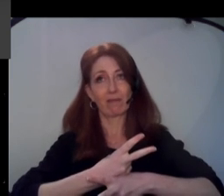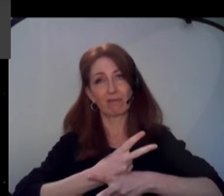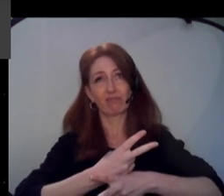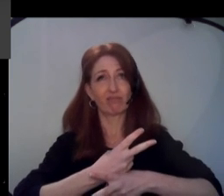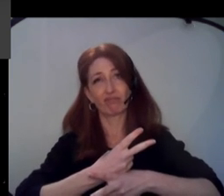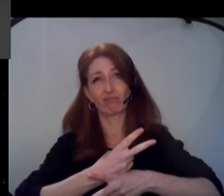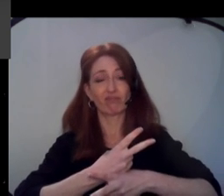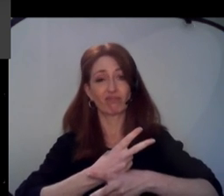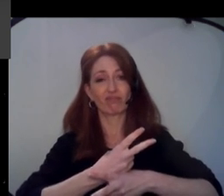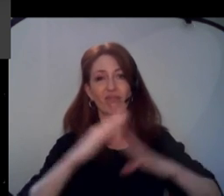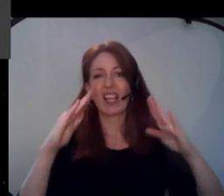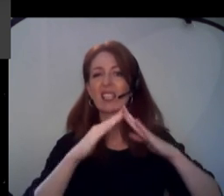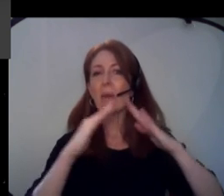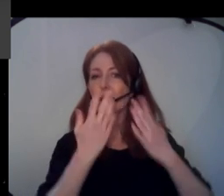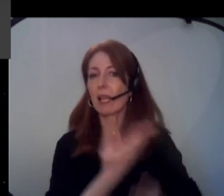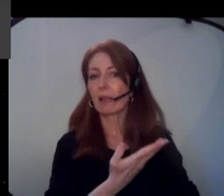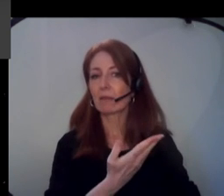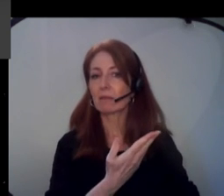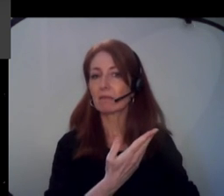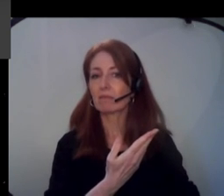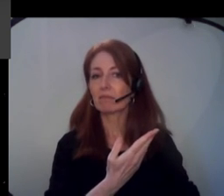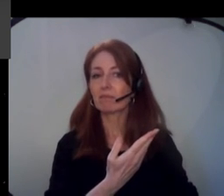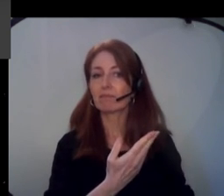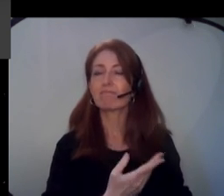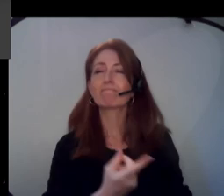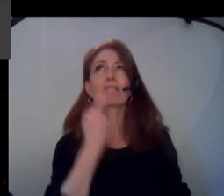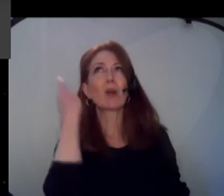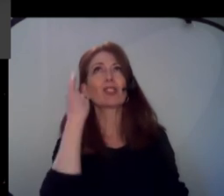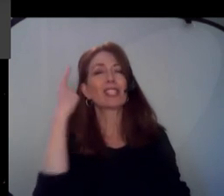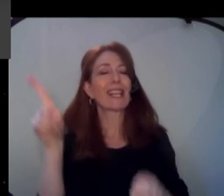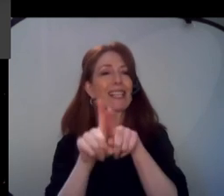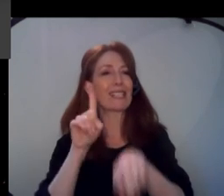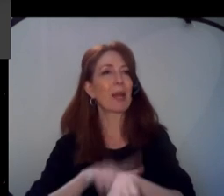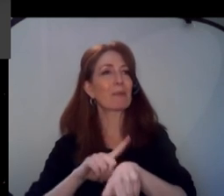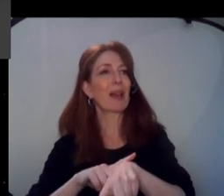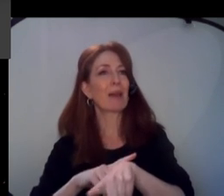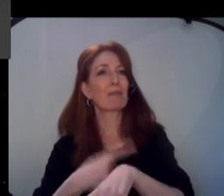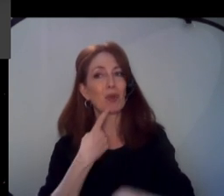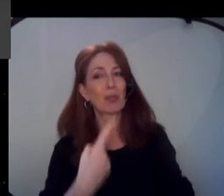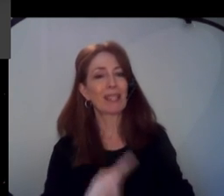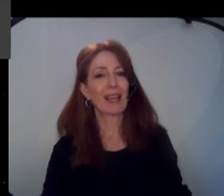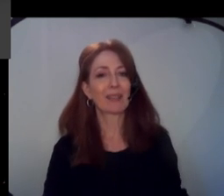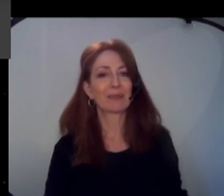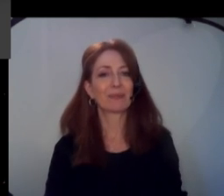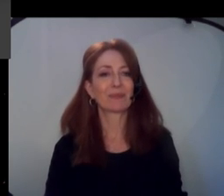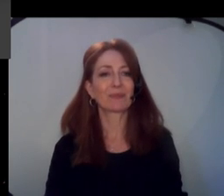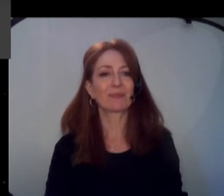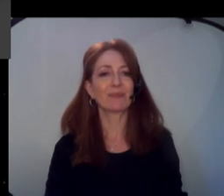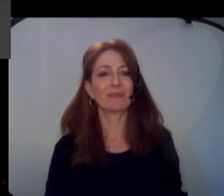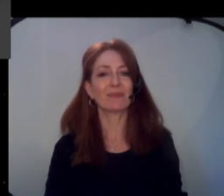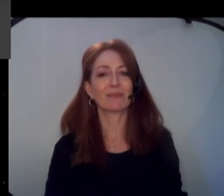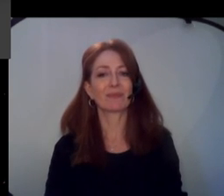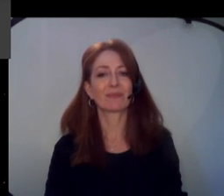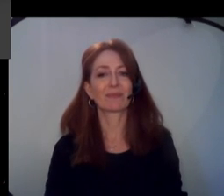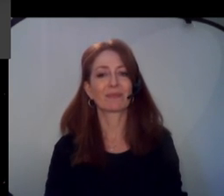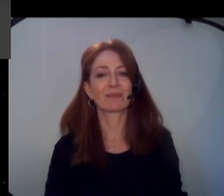more of the domestic side of things, which is really interesting. It just came to mind as you mentioned that in terms of flipping traditional roles, if you want to call it